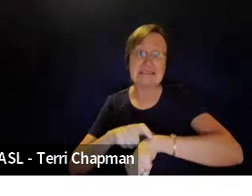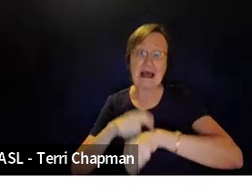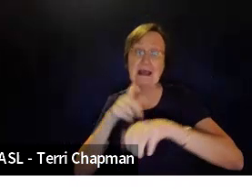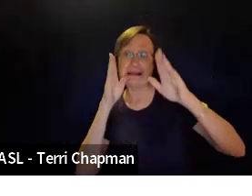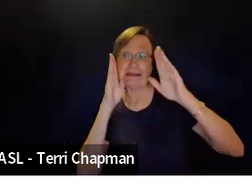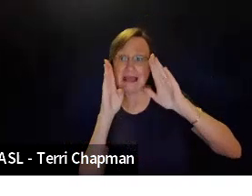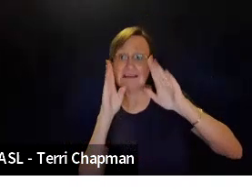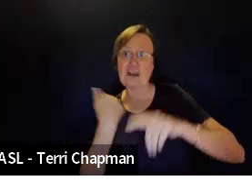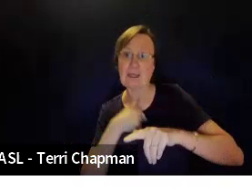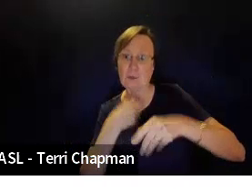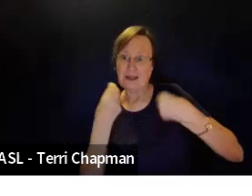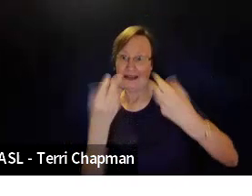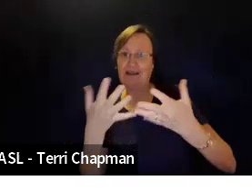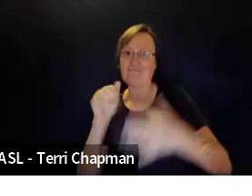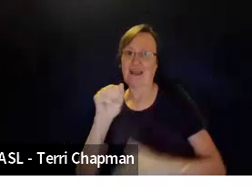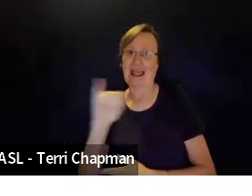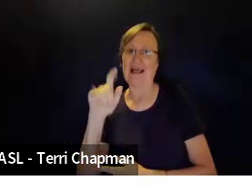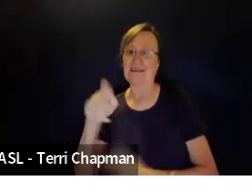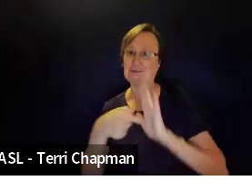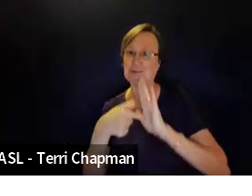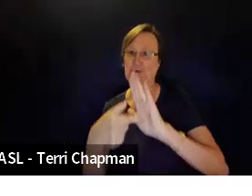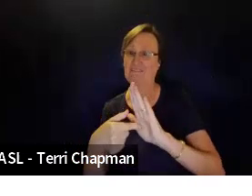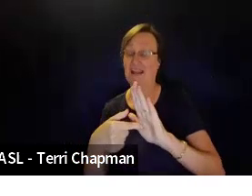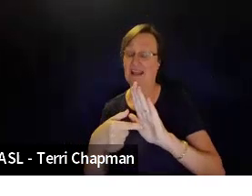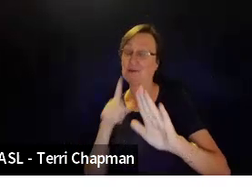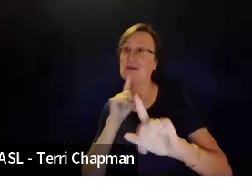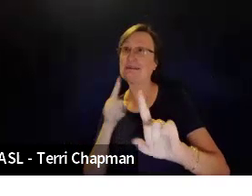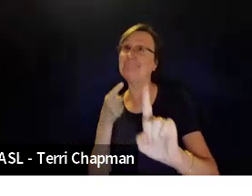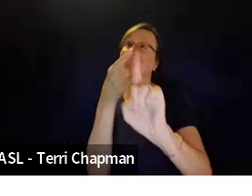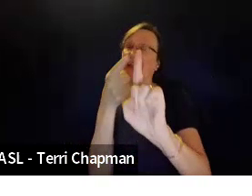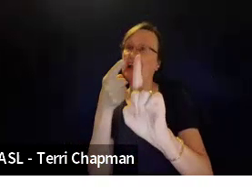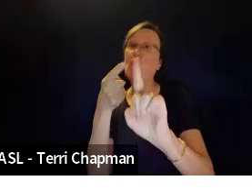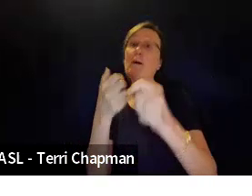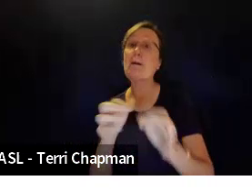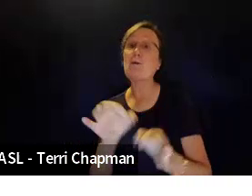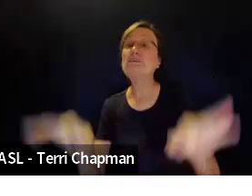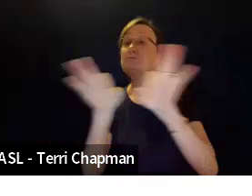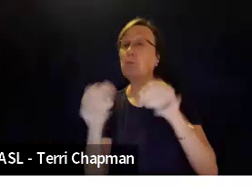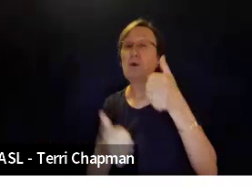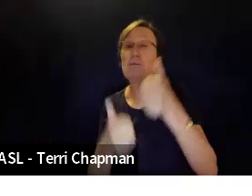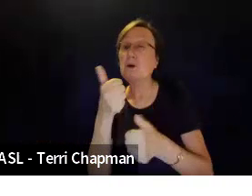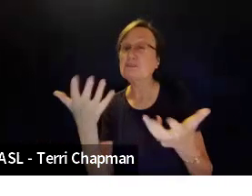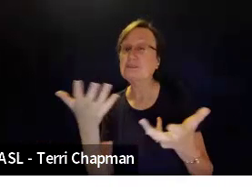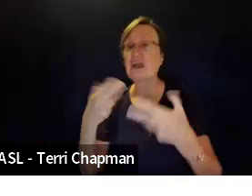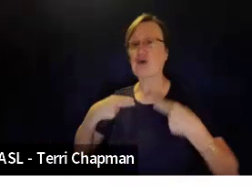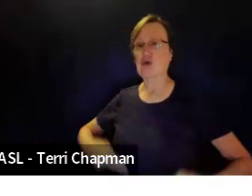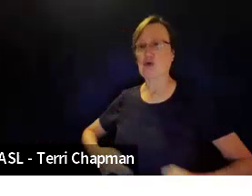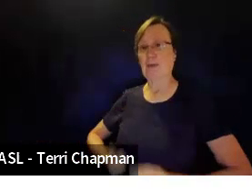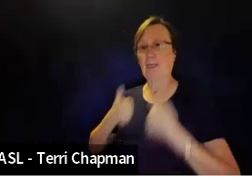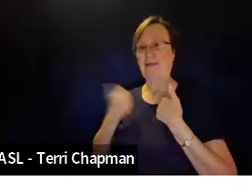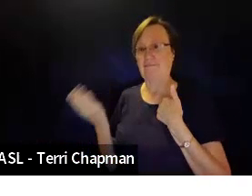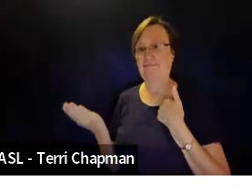to AI needs to reflect that at the end of the day, it is human lives that matter. And the risks of AI